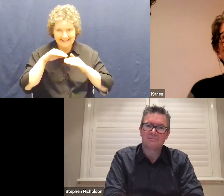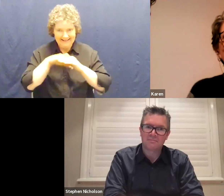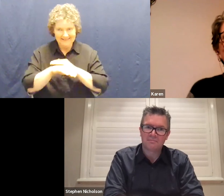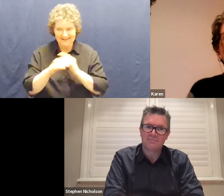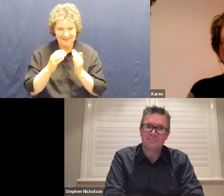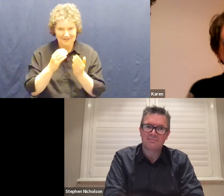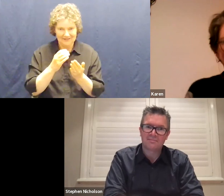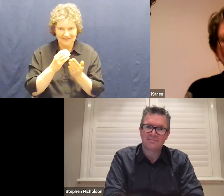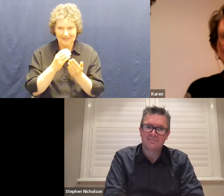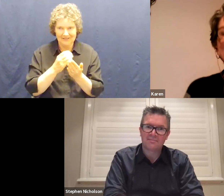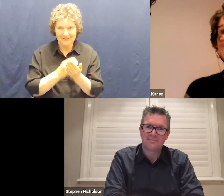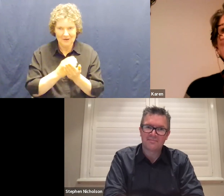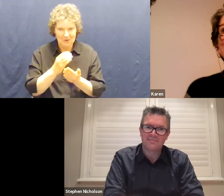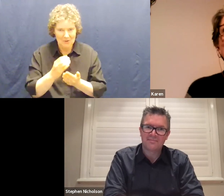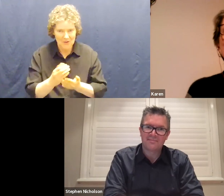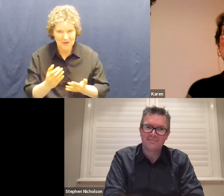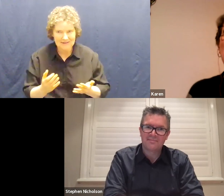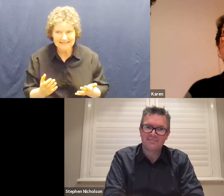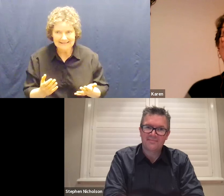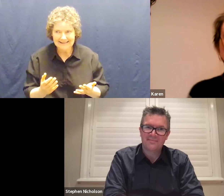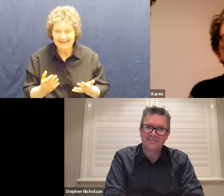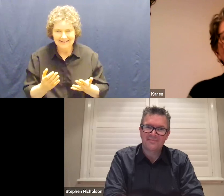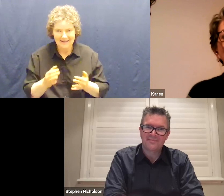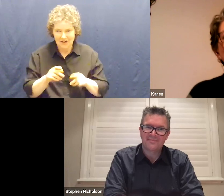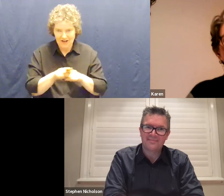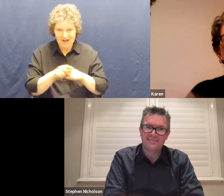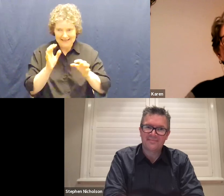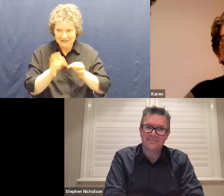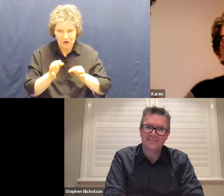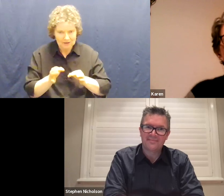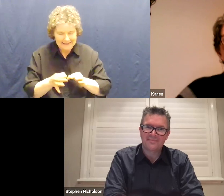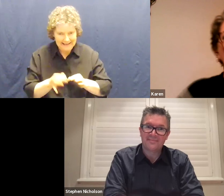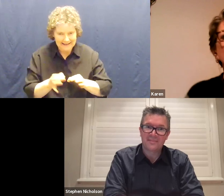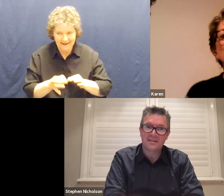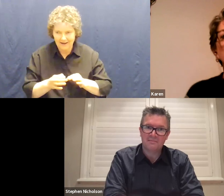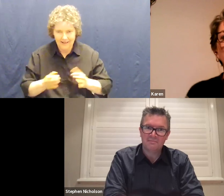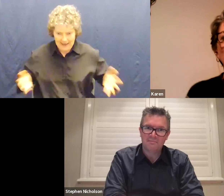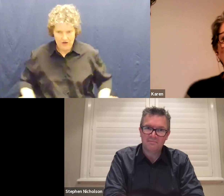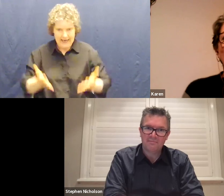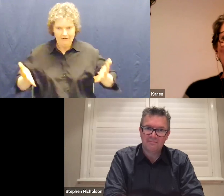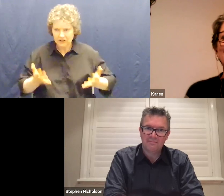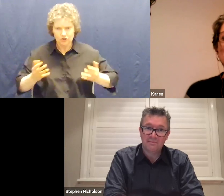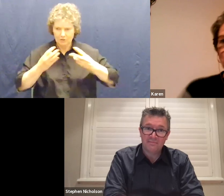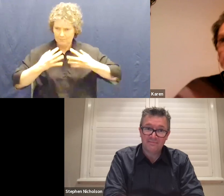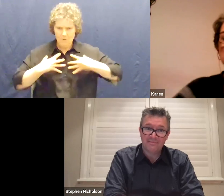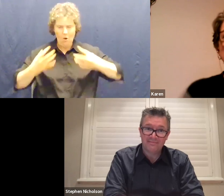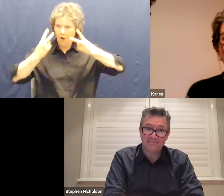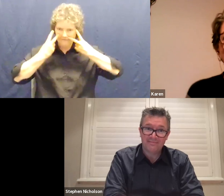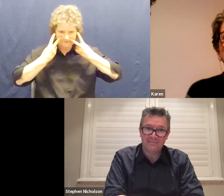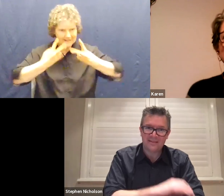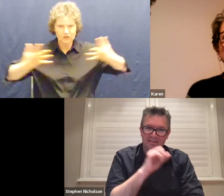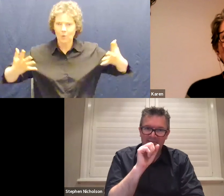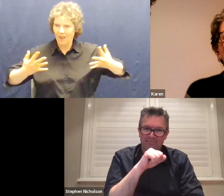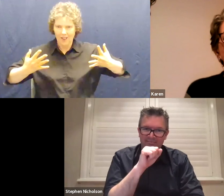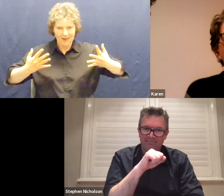to the native interpreting, and where it was encouraged to be more visual and use the